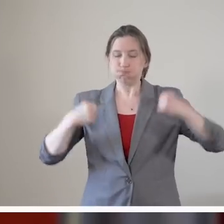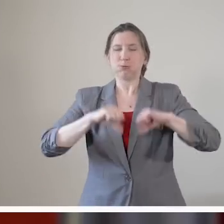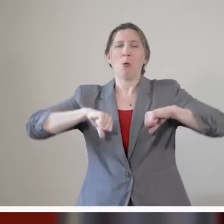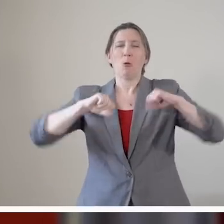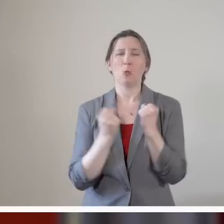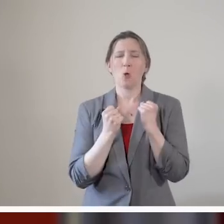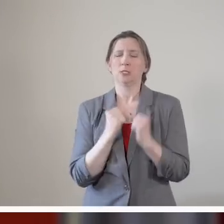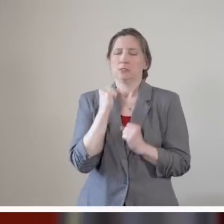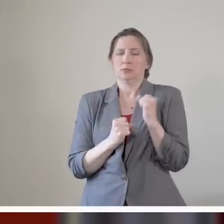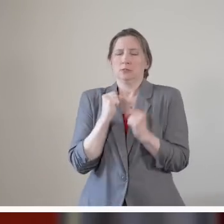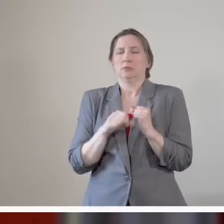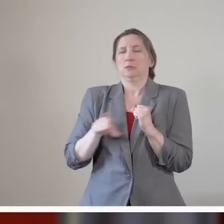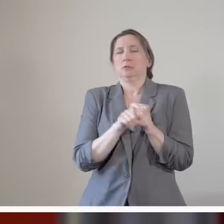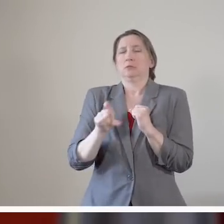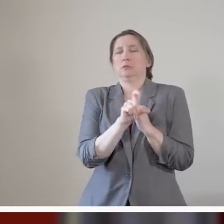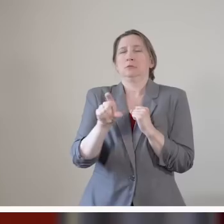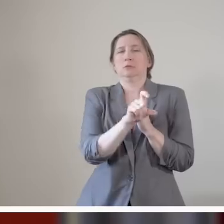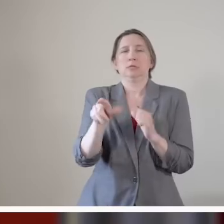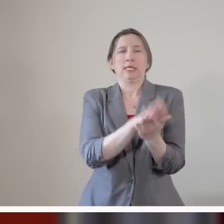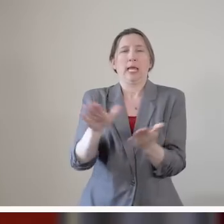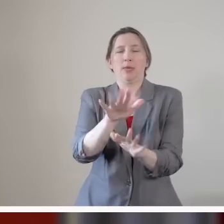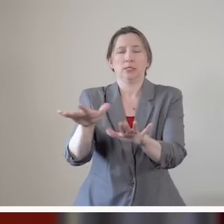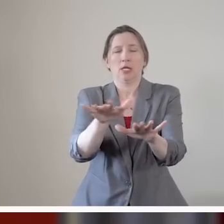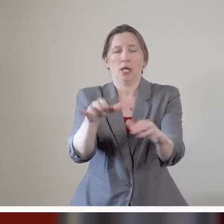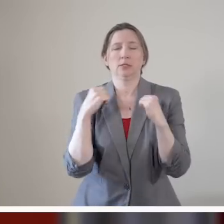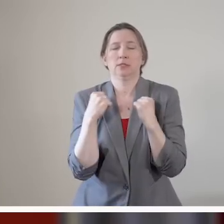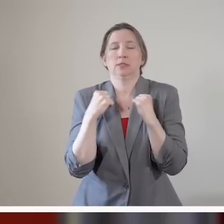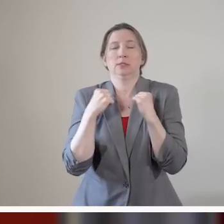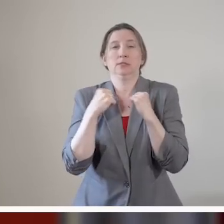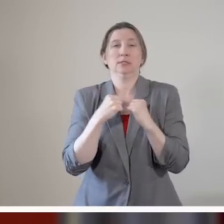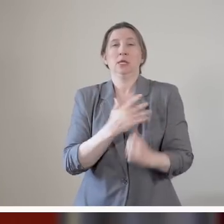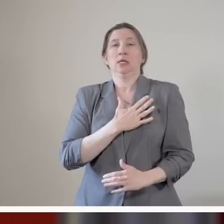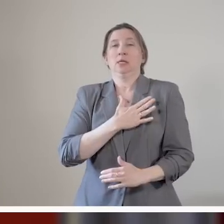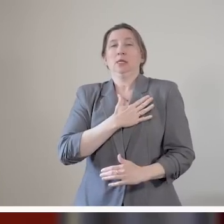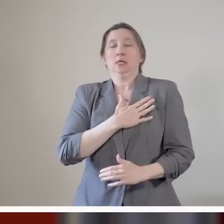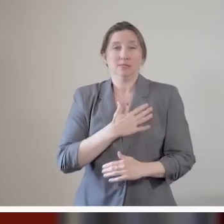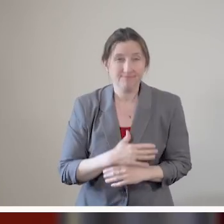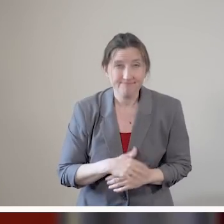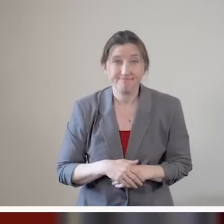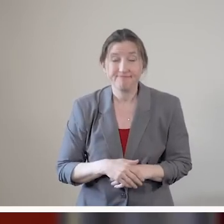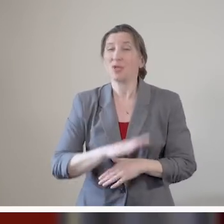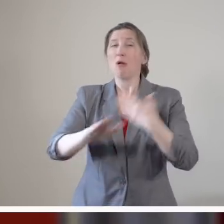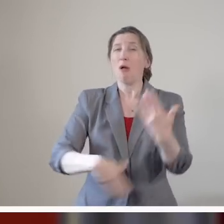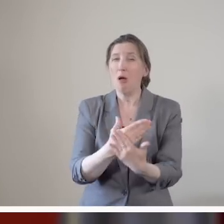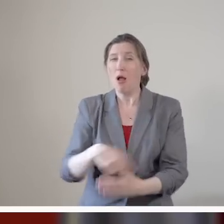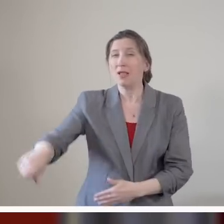of winter clothes on and 15 pounds of books in our backpacks on the brink of cardiac